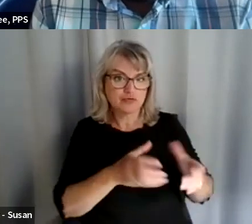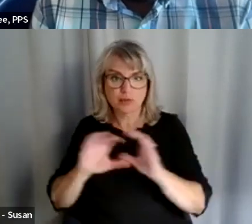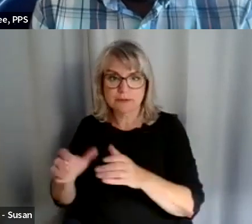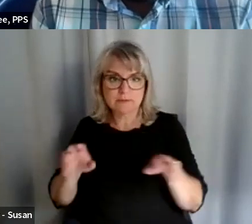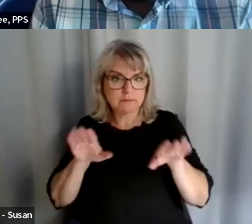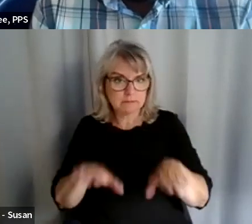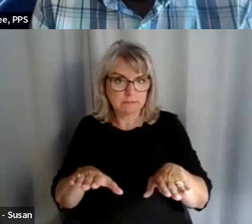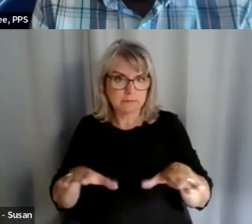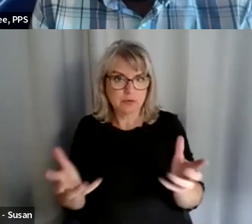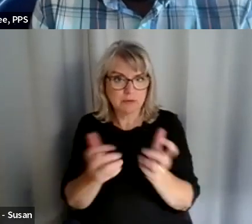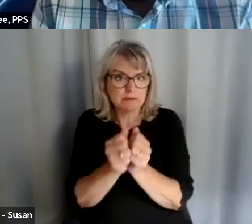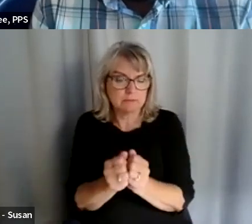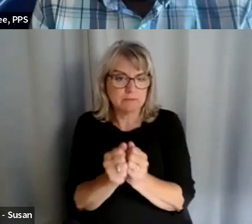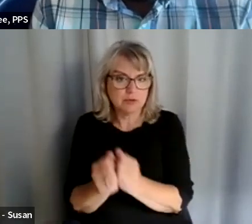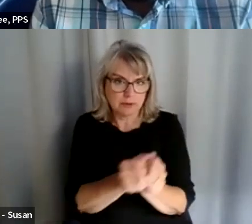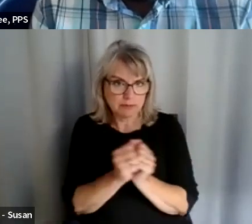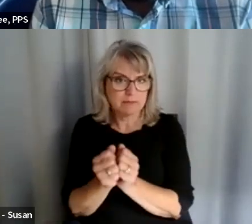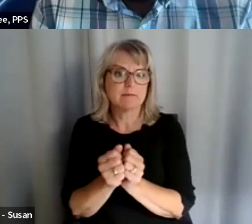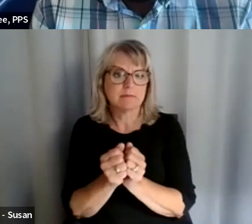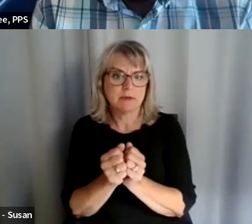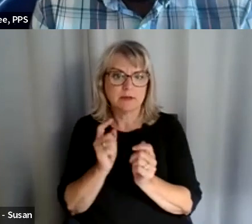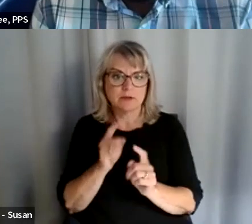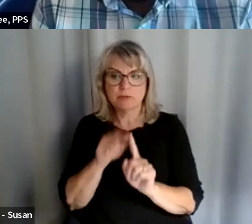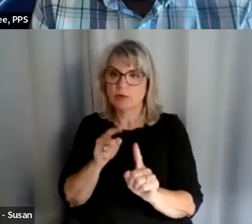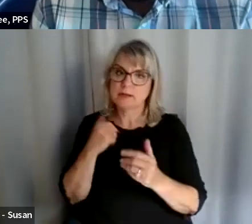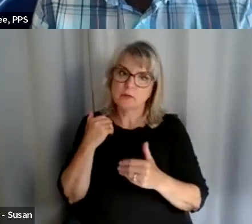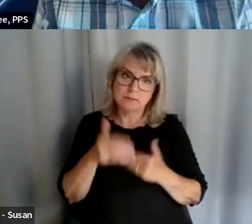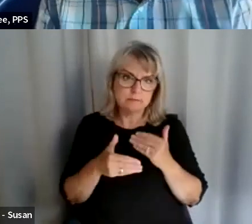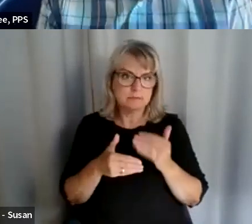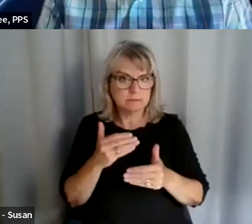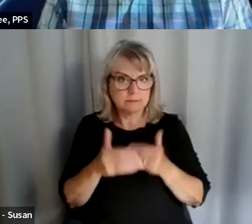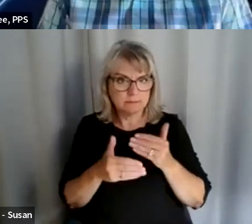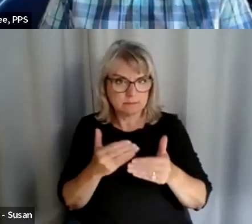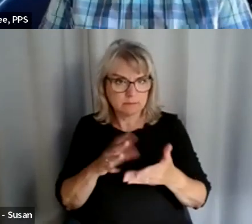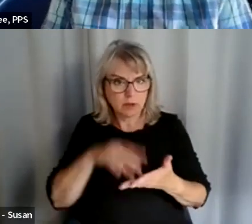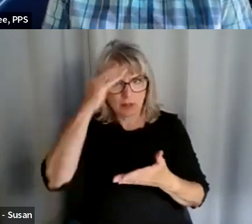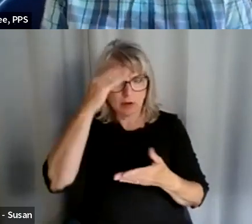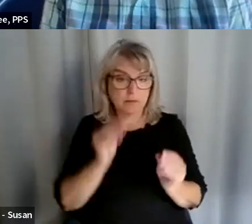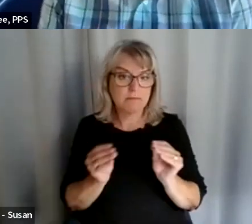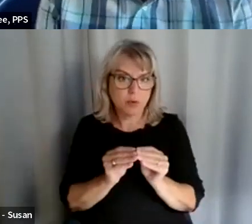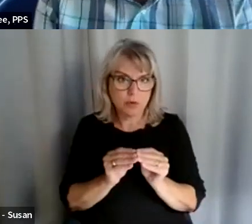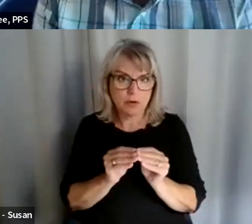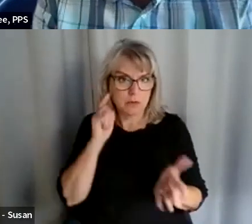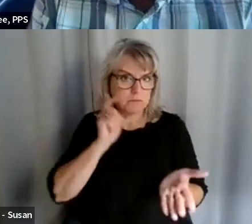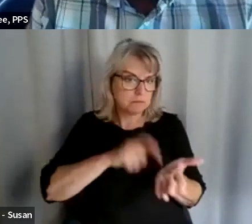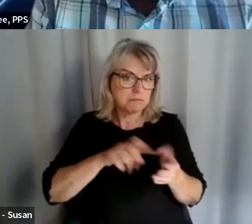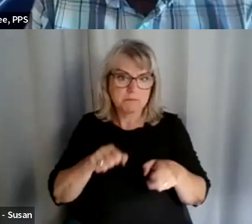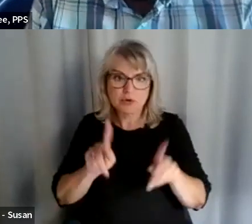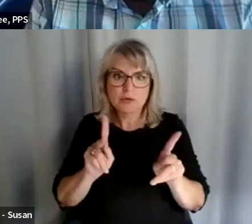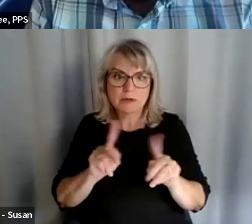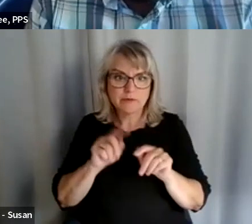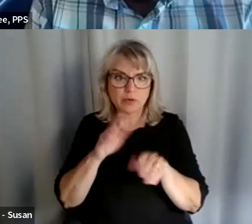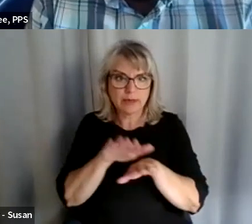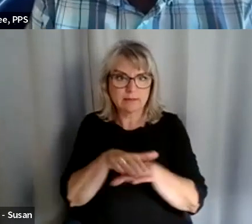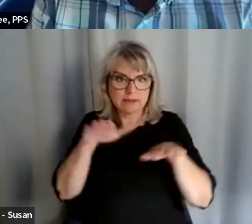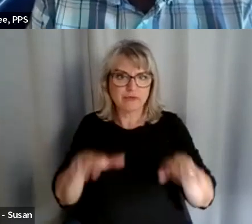together. To the extent that along the way, as we learn more, that there's opportunity for